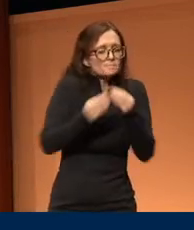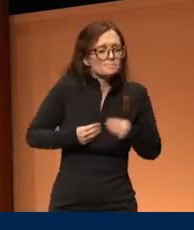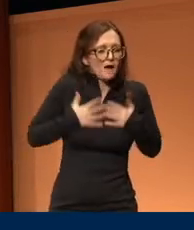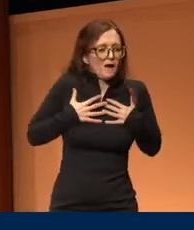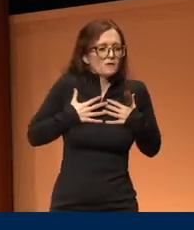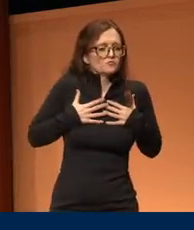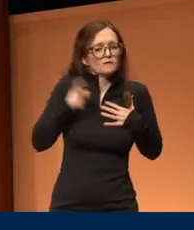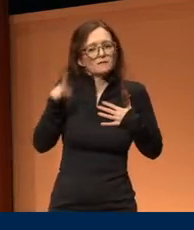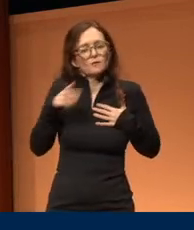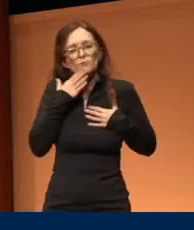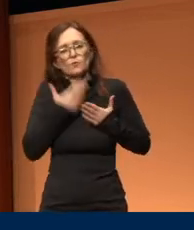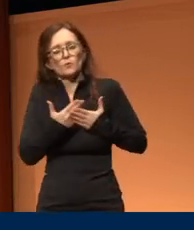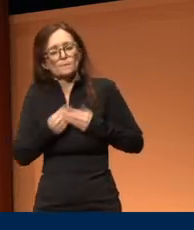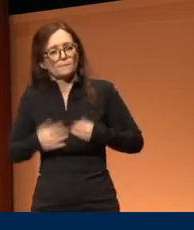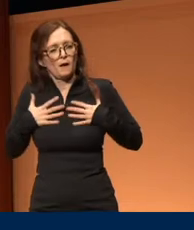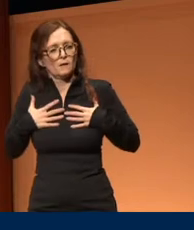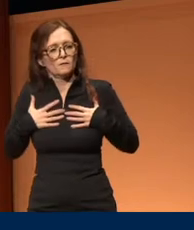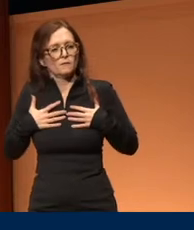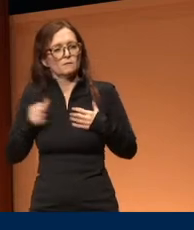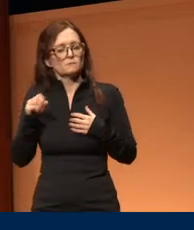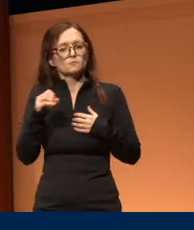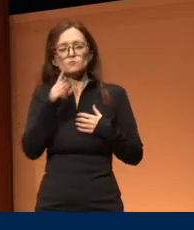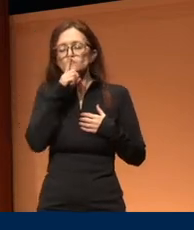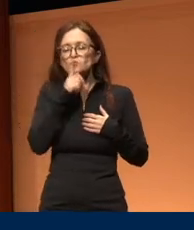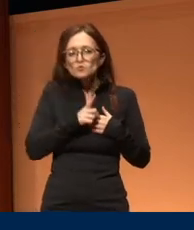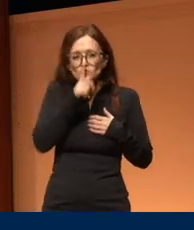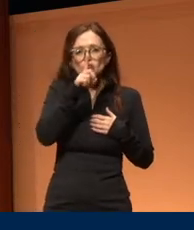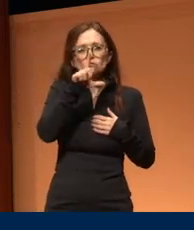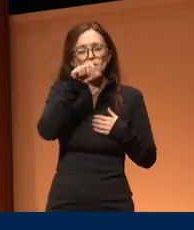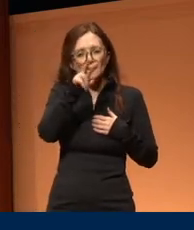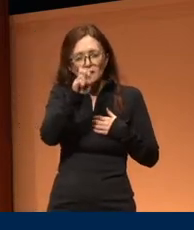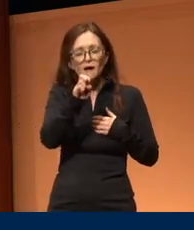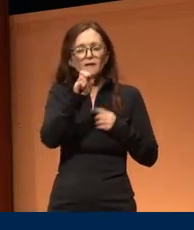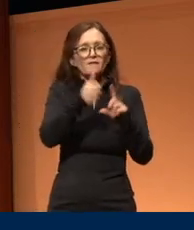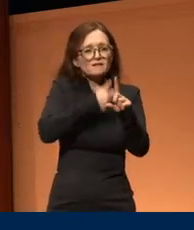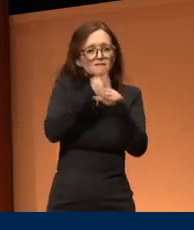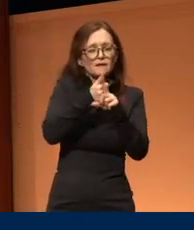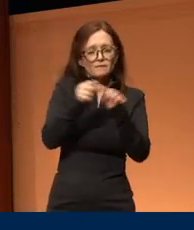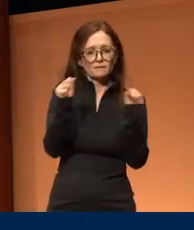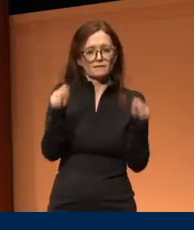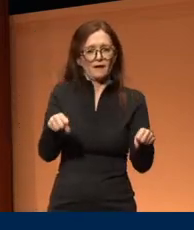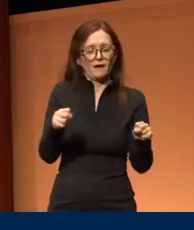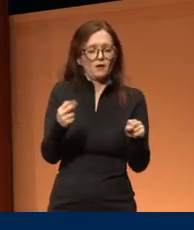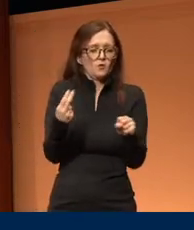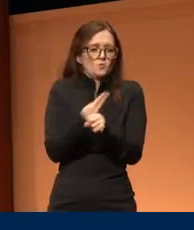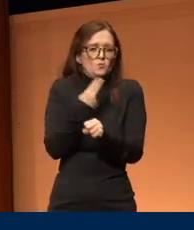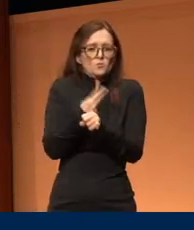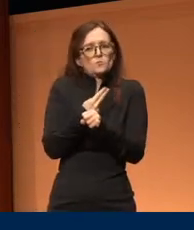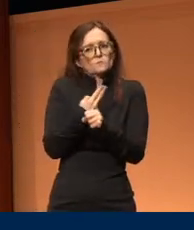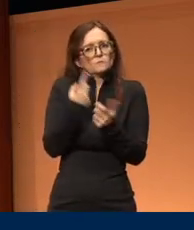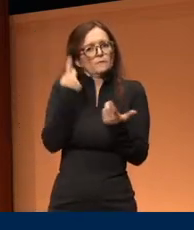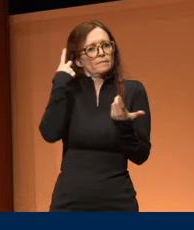right? So sure, love can itself be used for nefarious